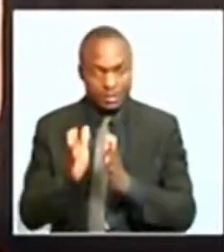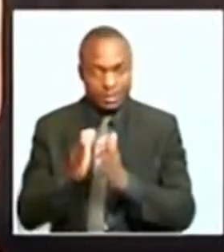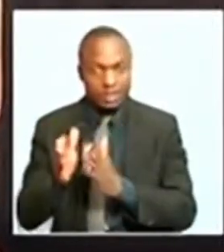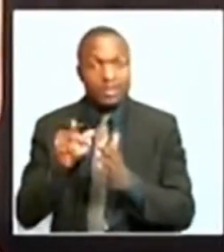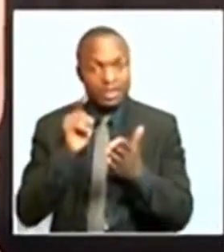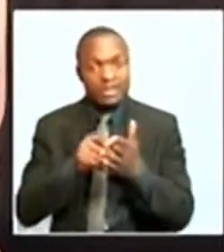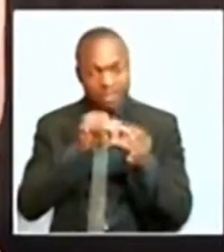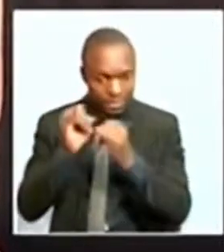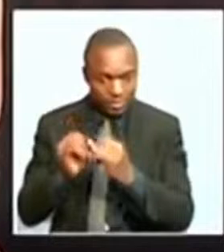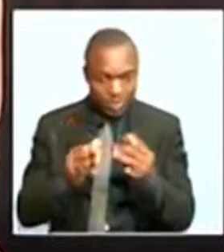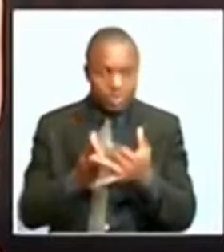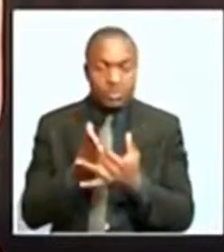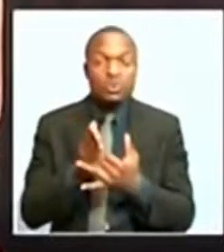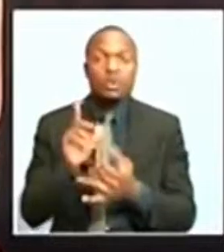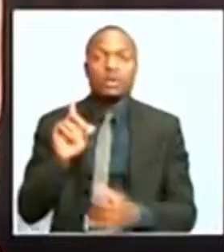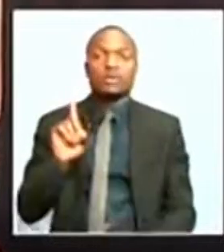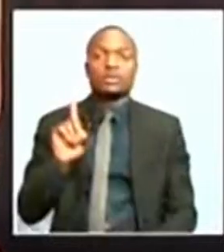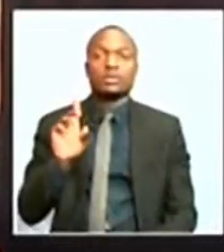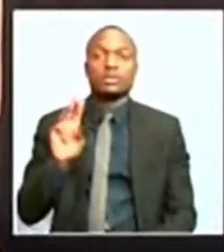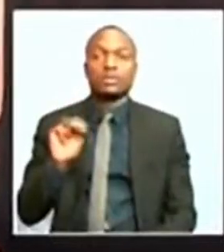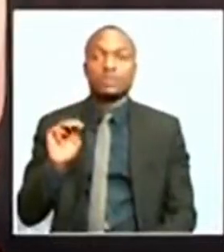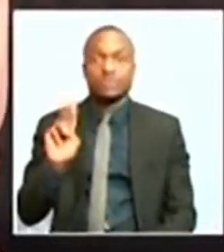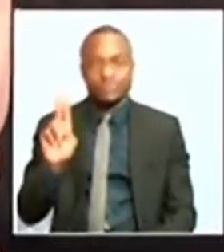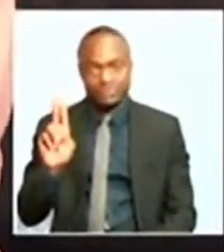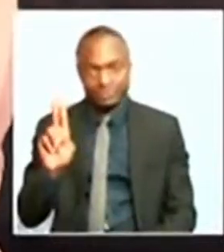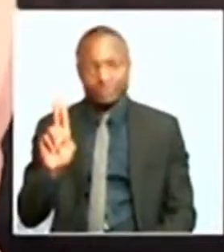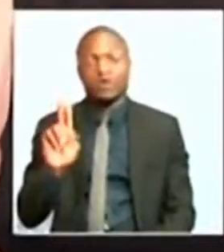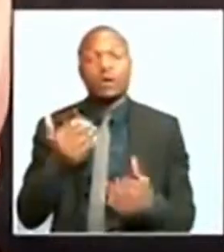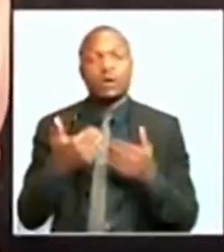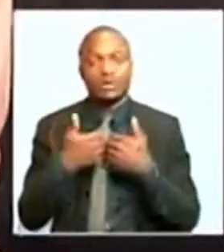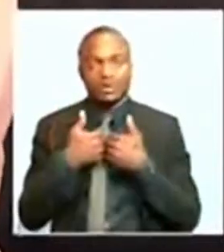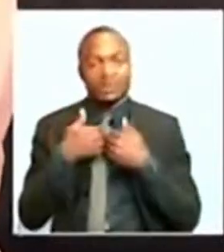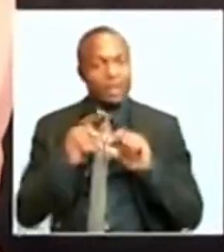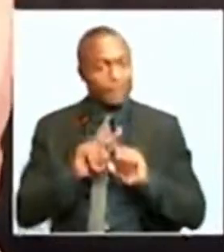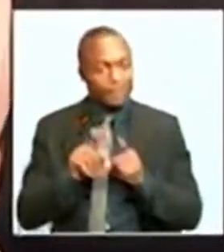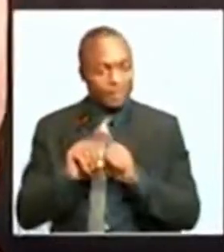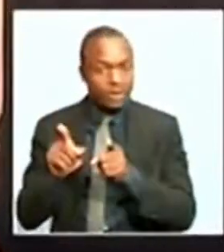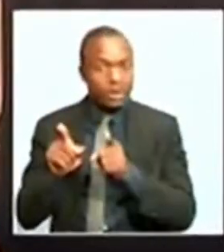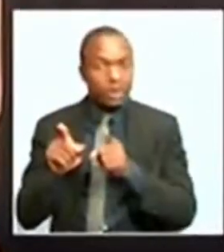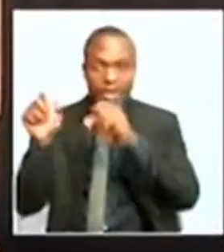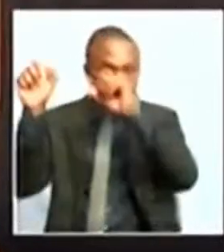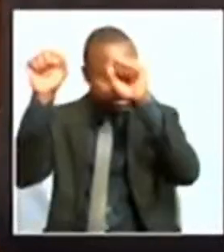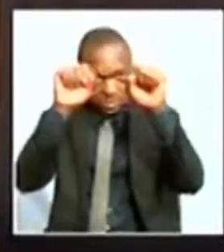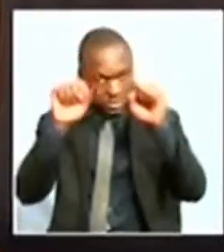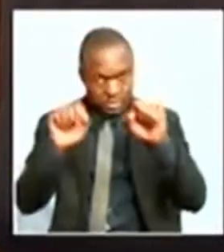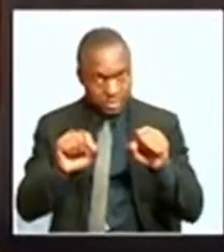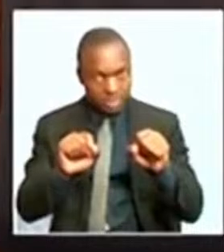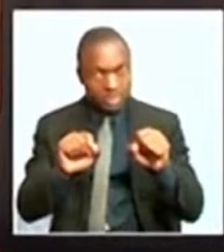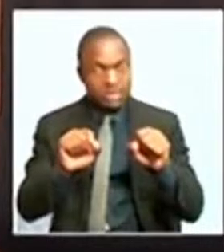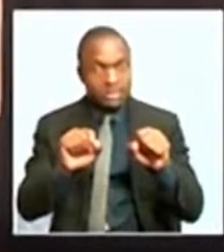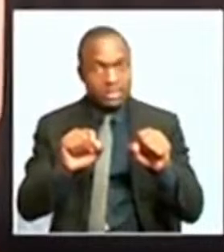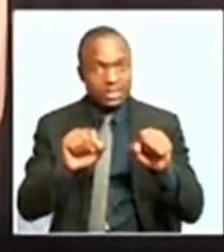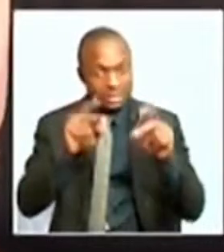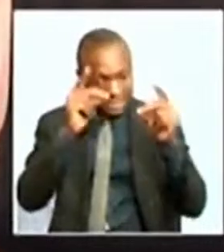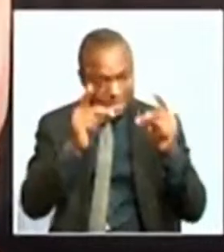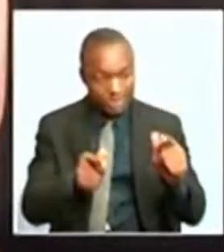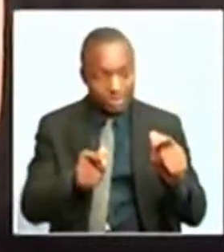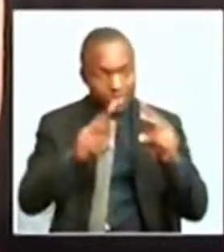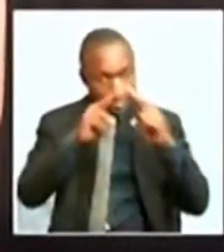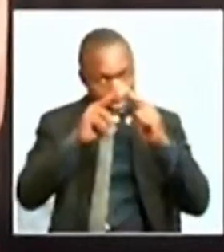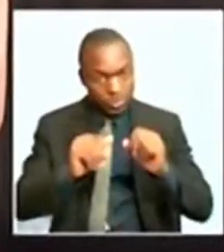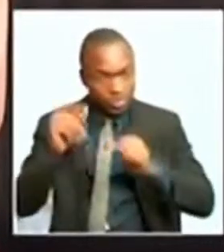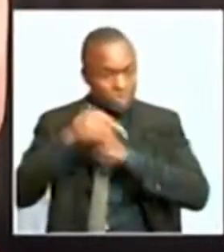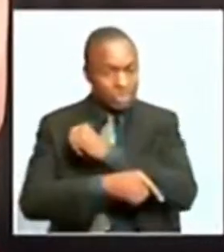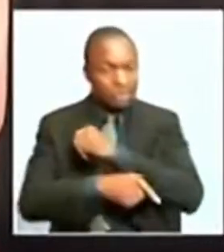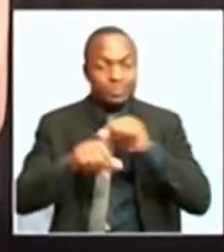through our disaster management and mitigation unit, who have various structures that go all the way to the remote areas. So that's